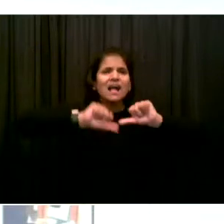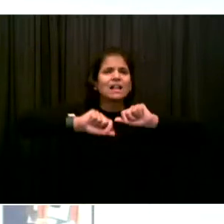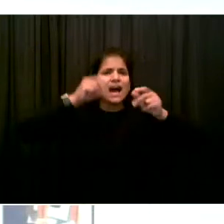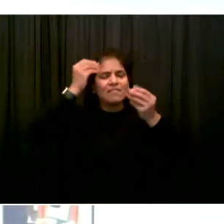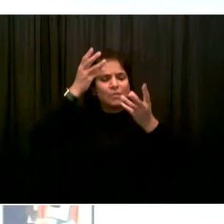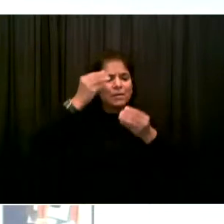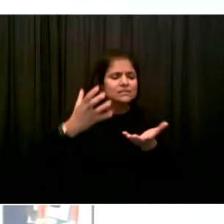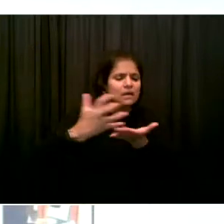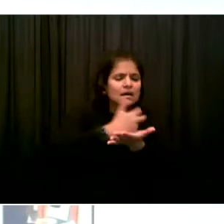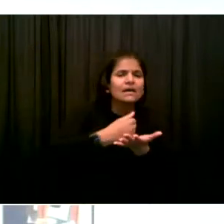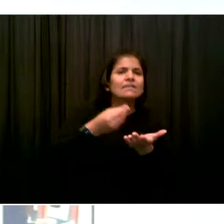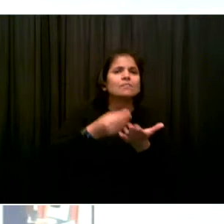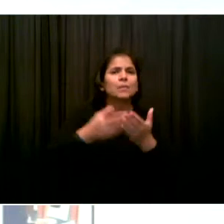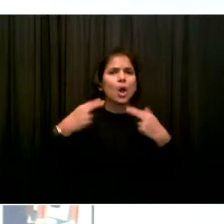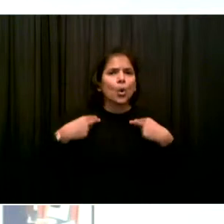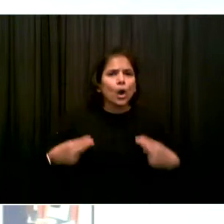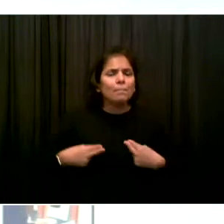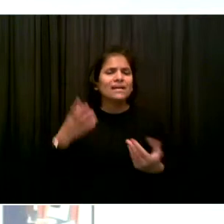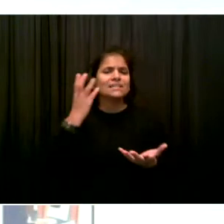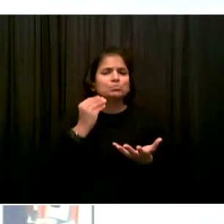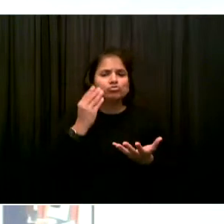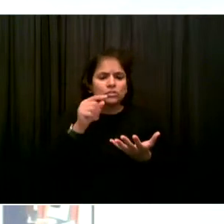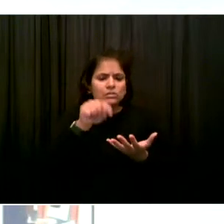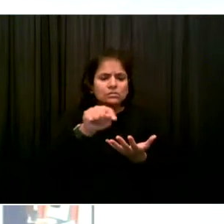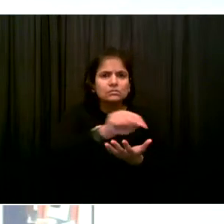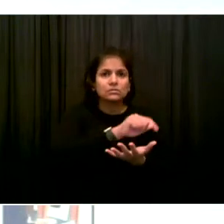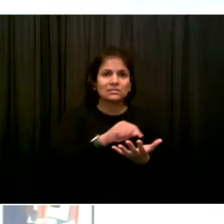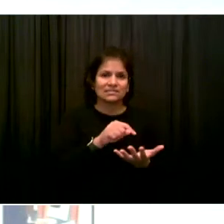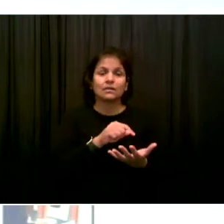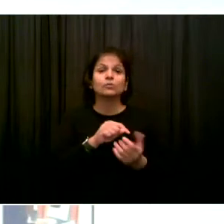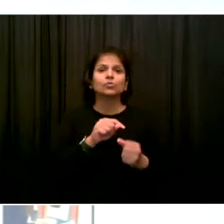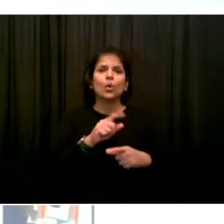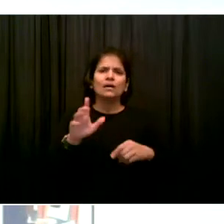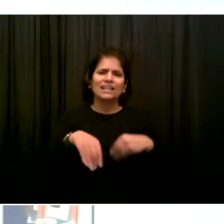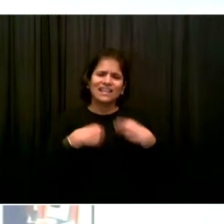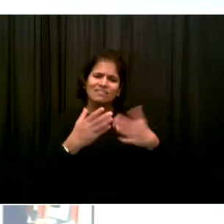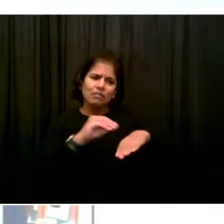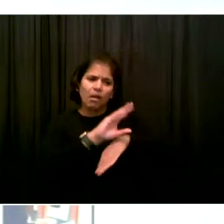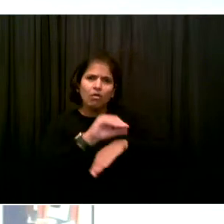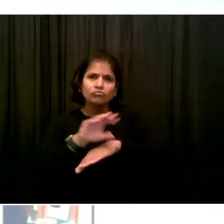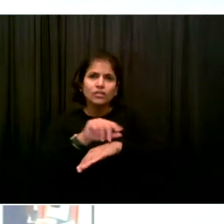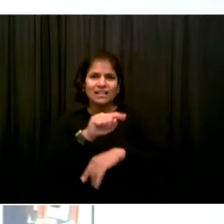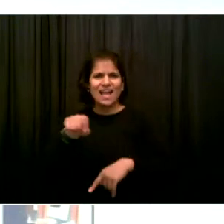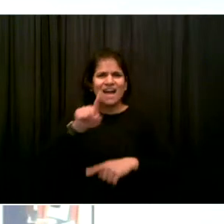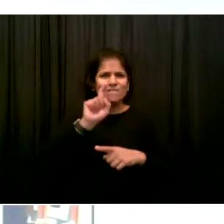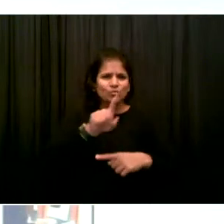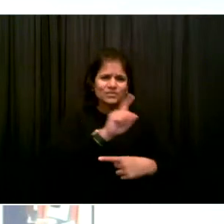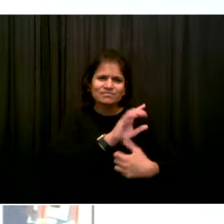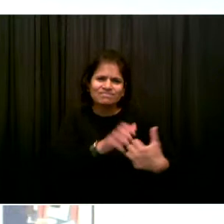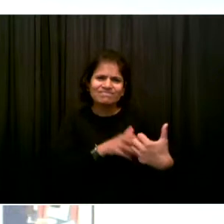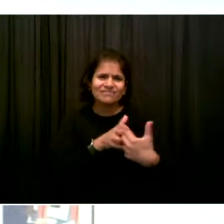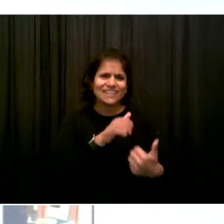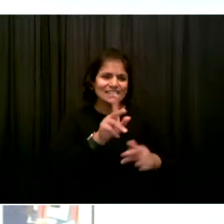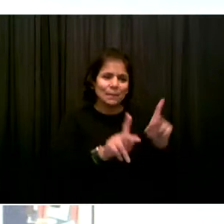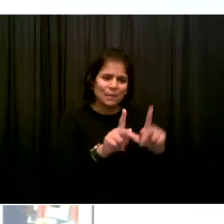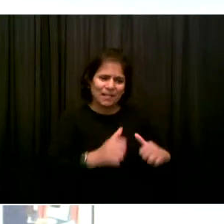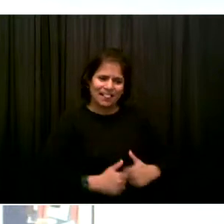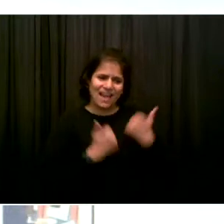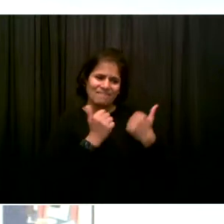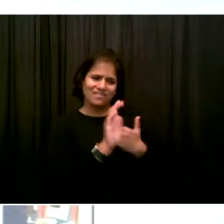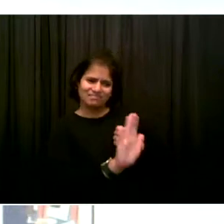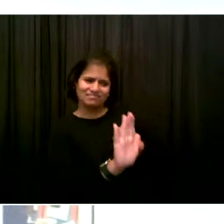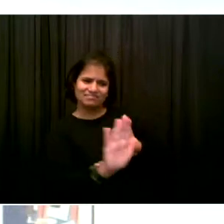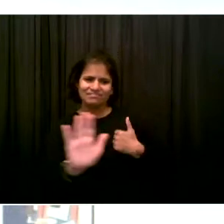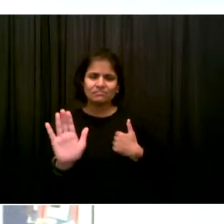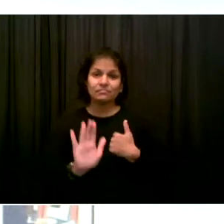to be couched in the context of how people actually live their lives. And so people know their zip